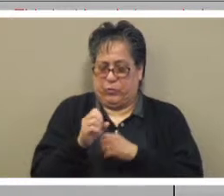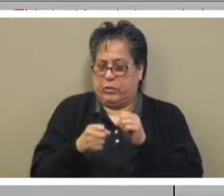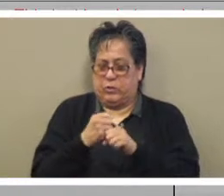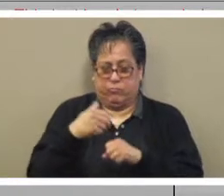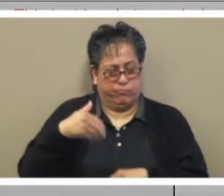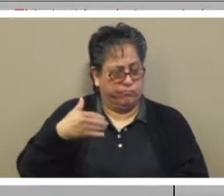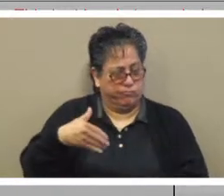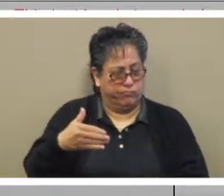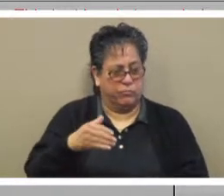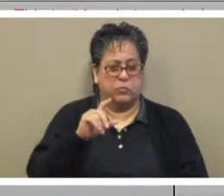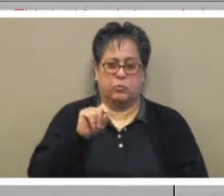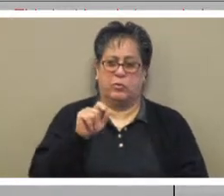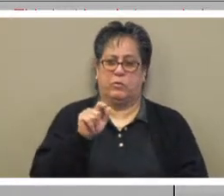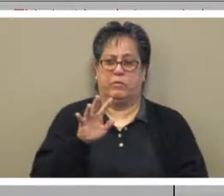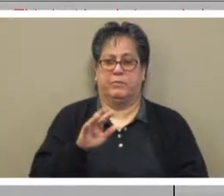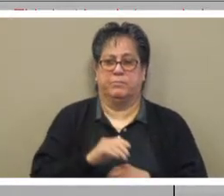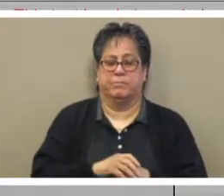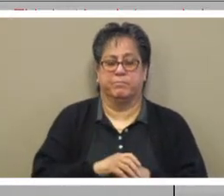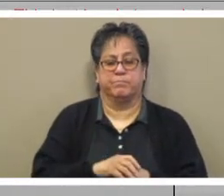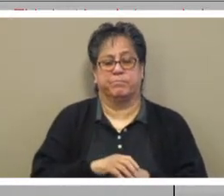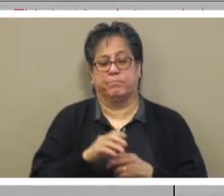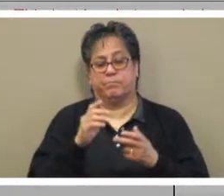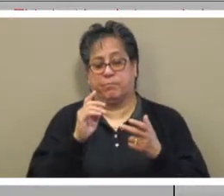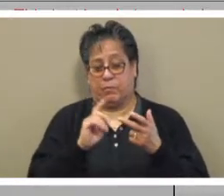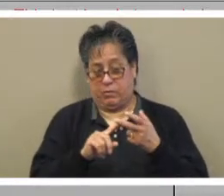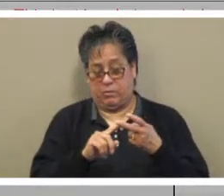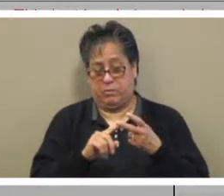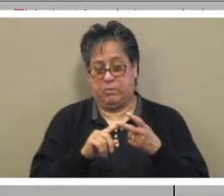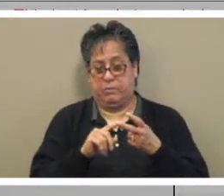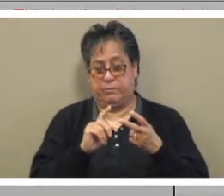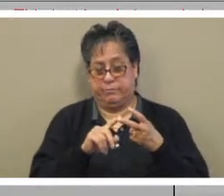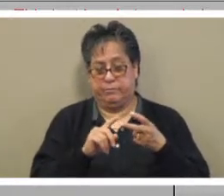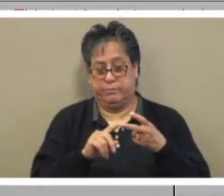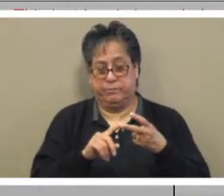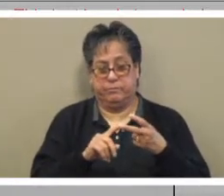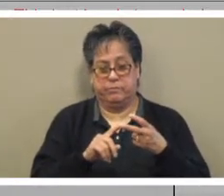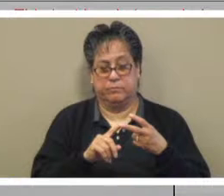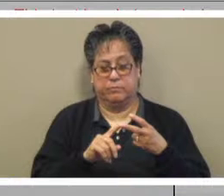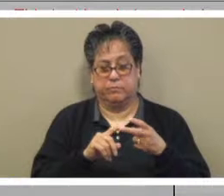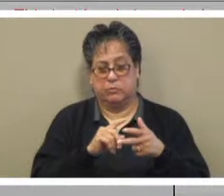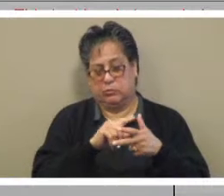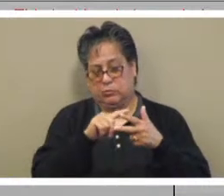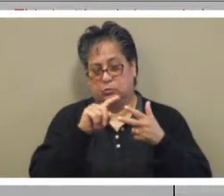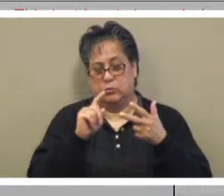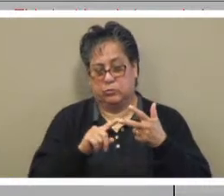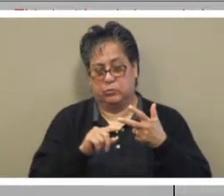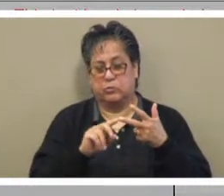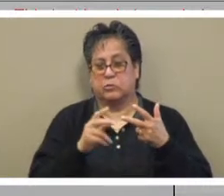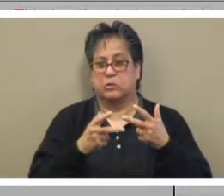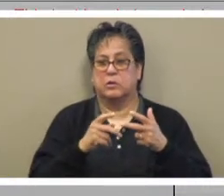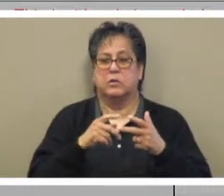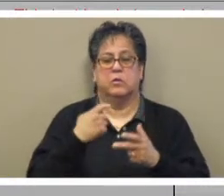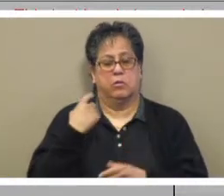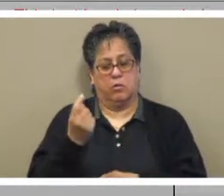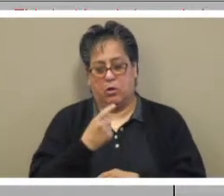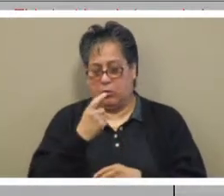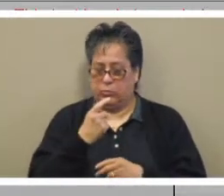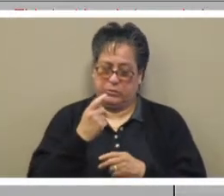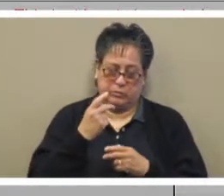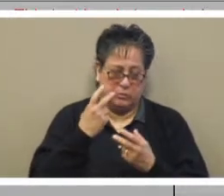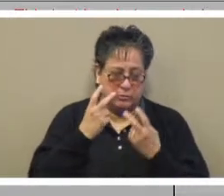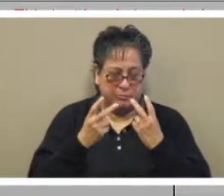on FY25. The third item, again, similar to what we constantly do. I mean, we're always looking at